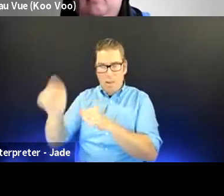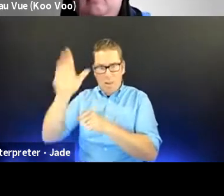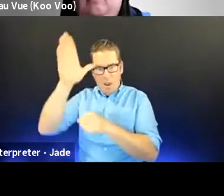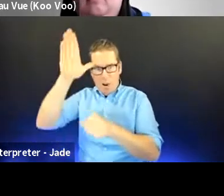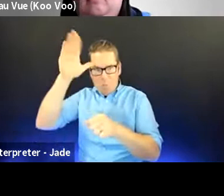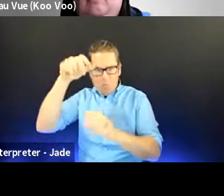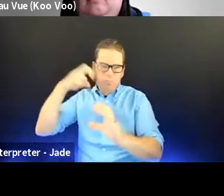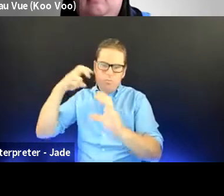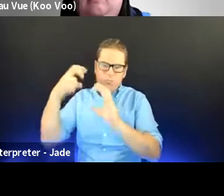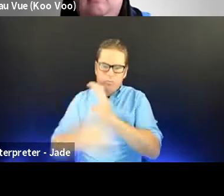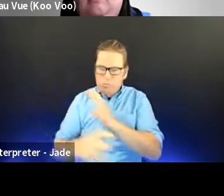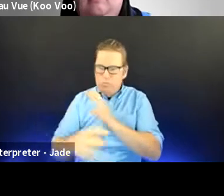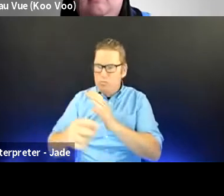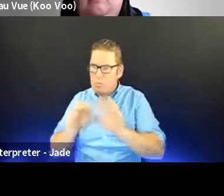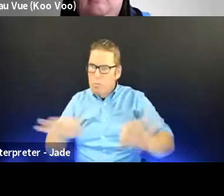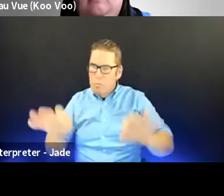also justice.